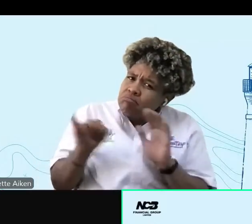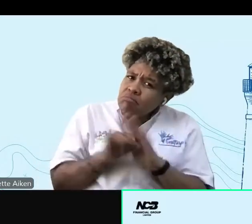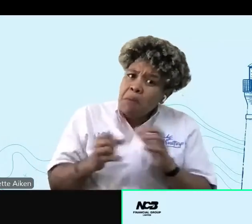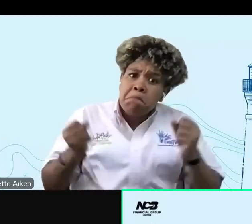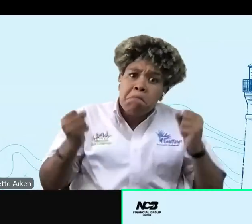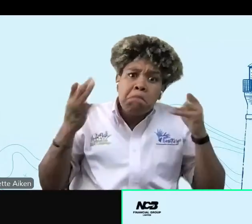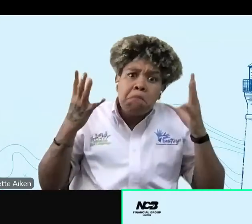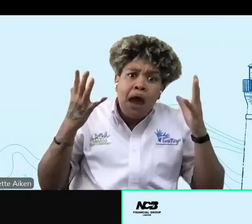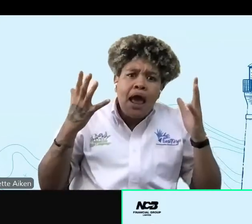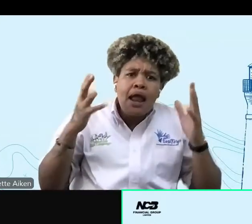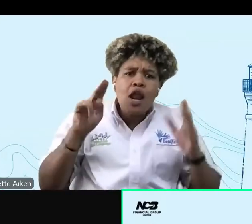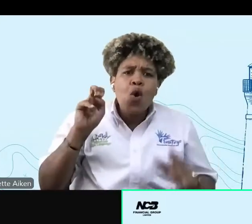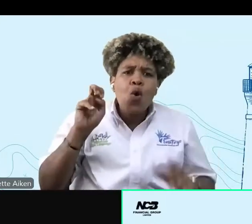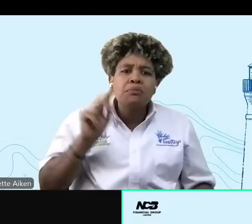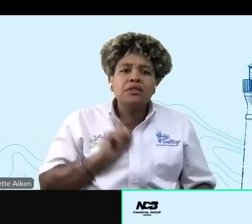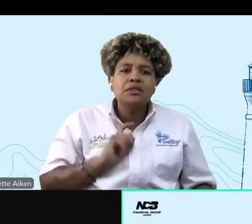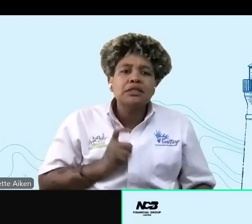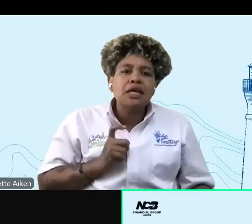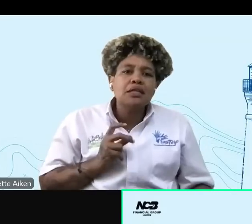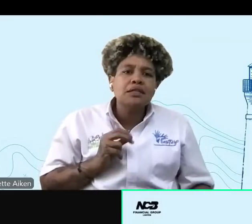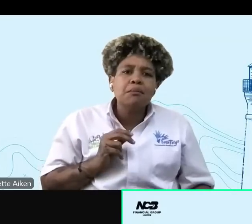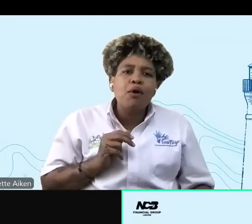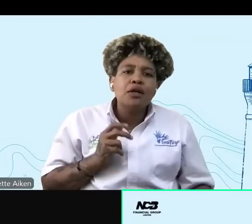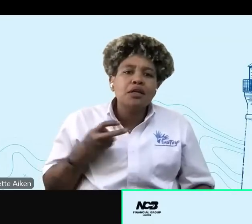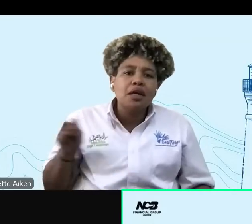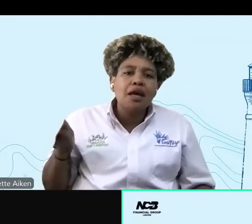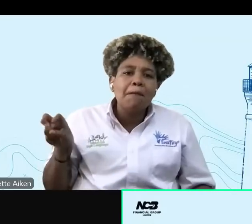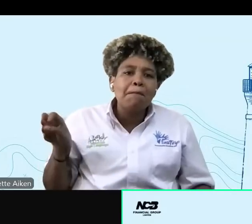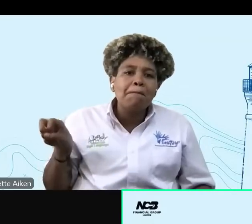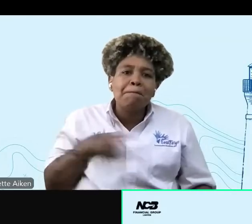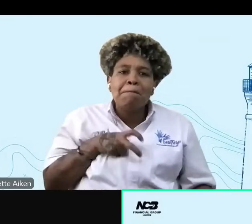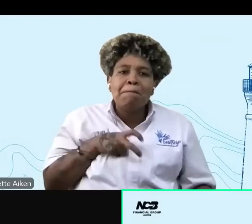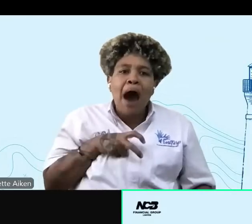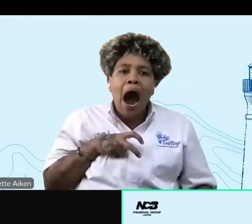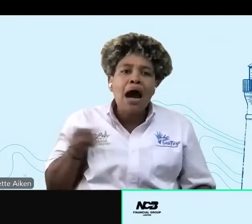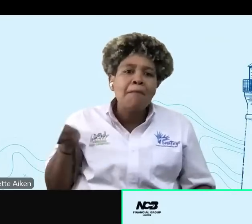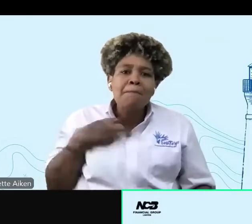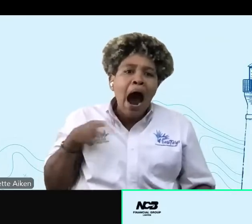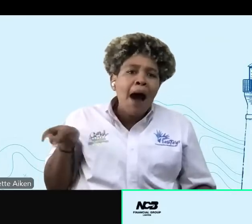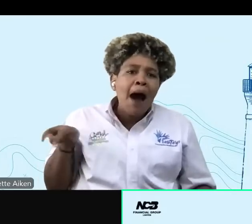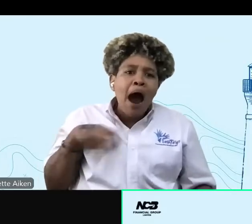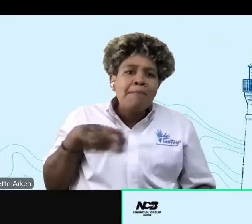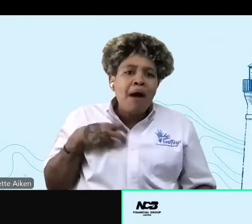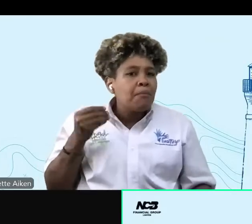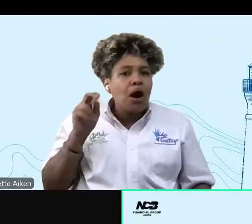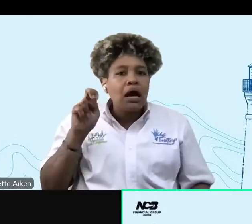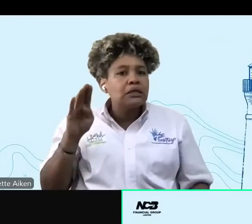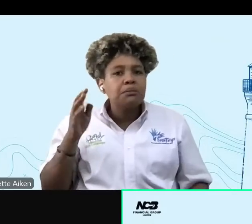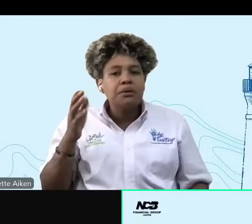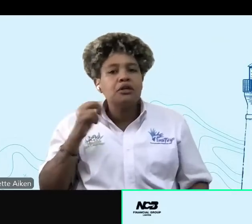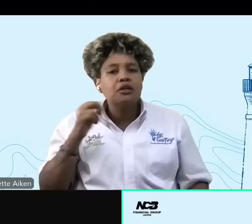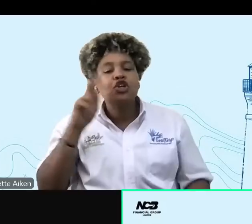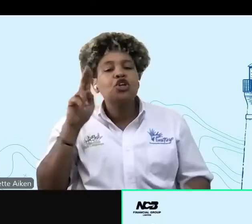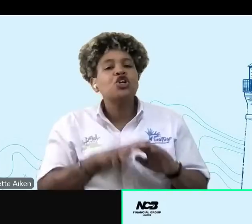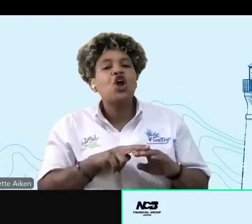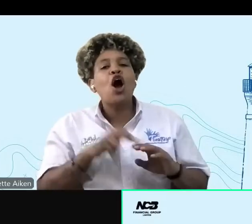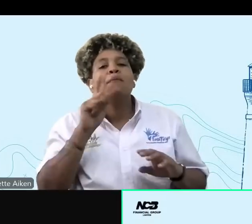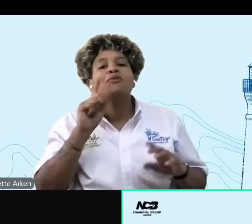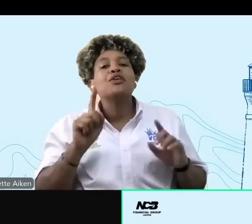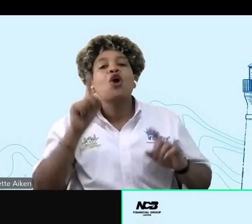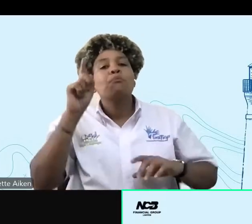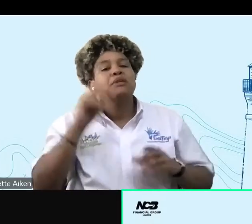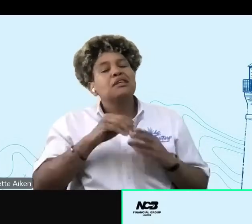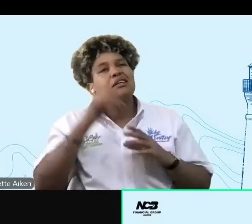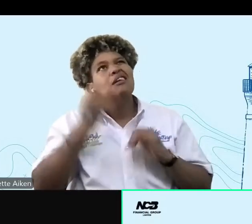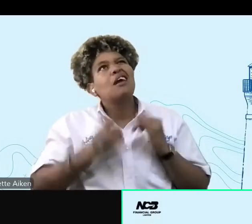of reversals taking place on the platform. Reversals for us are a normal transaction. The uptick, I would say, in the last